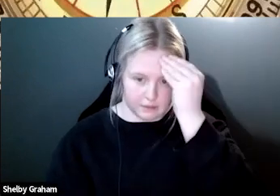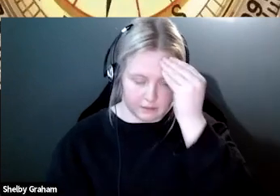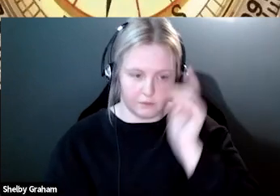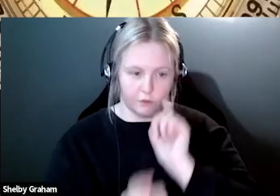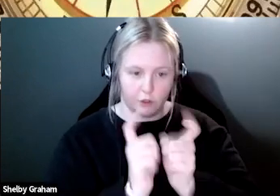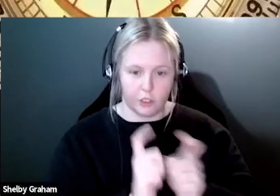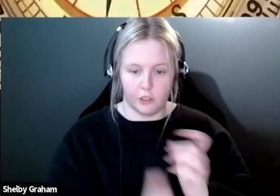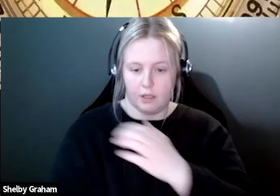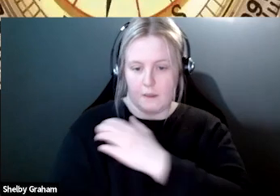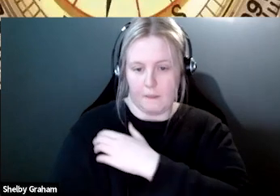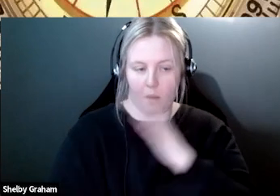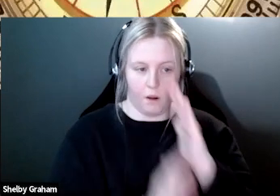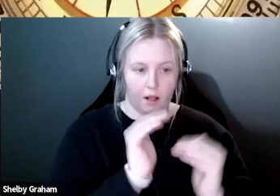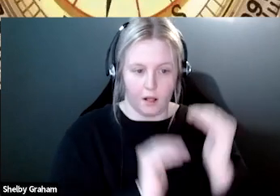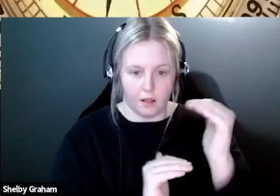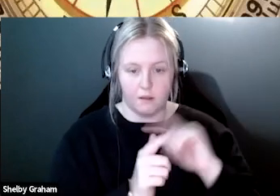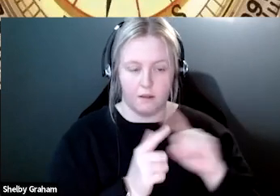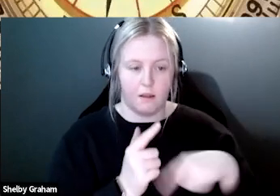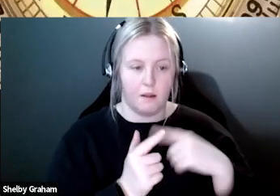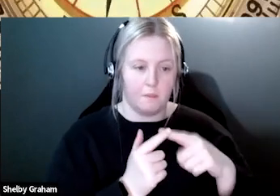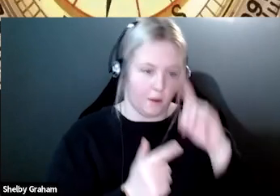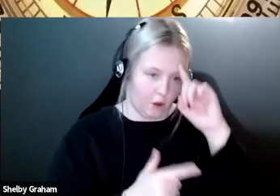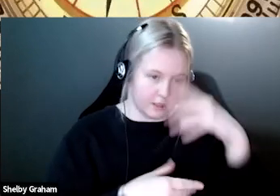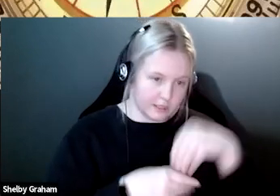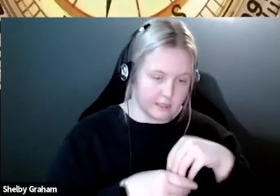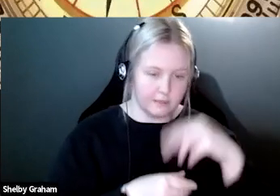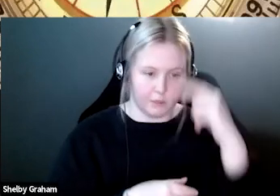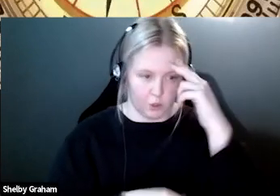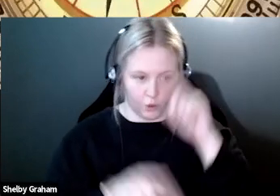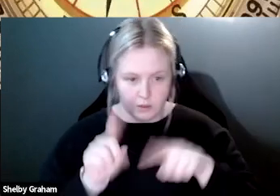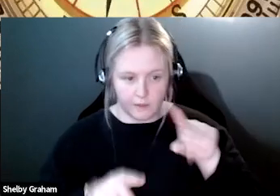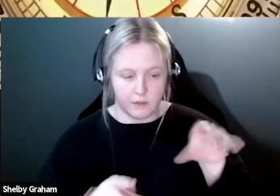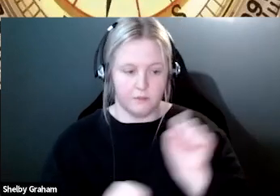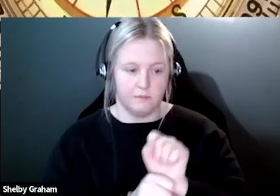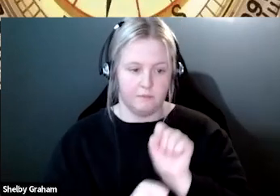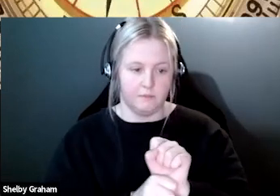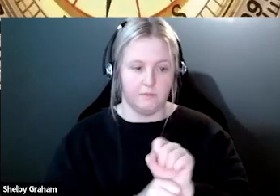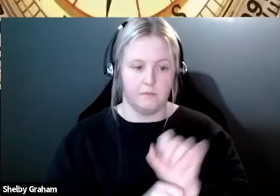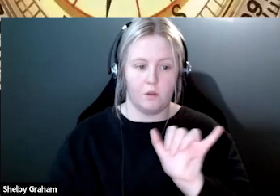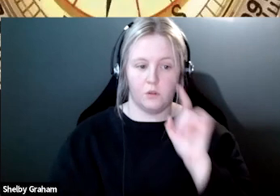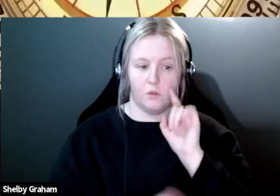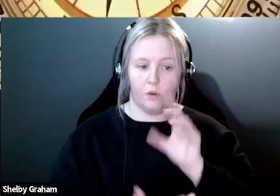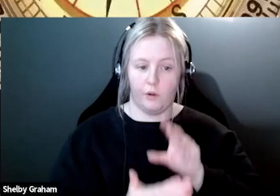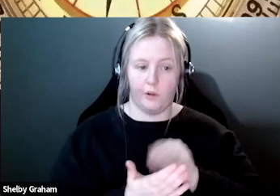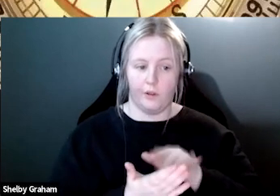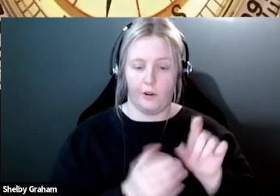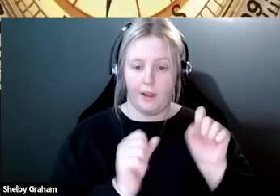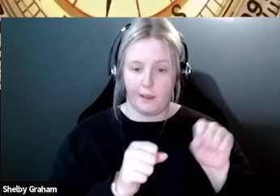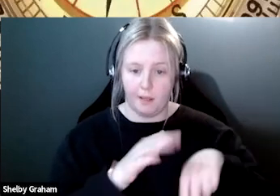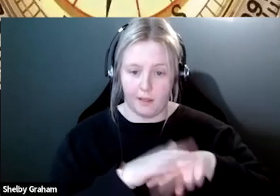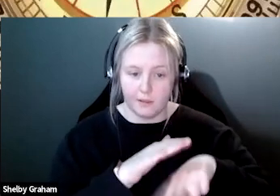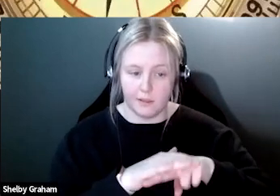autism, neurodiversity, and disability, reflecting on their own bias, unlearning ableism, and visualizing their own